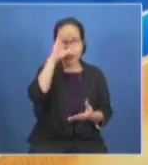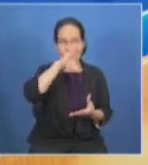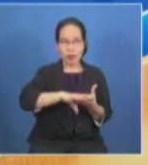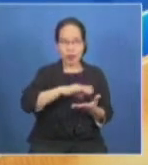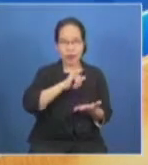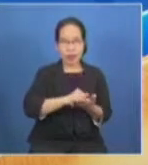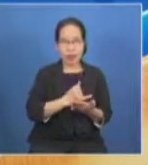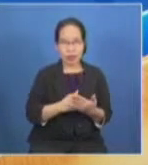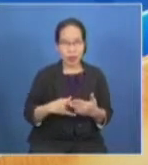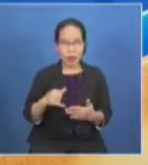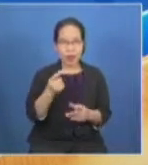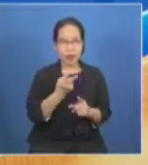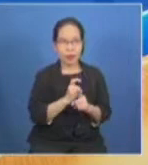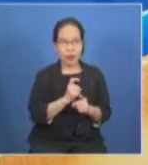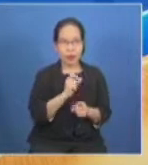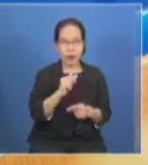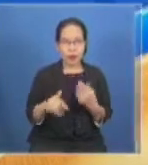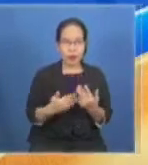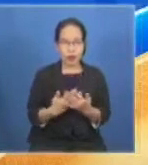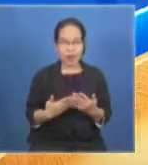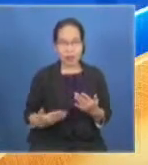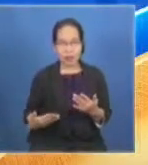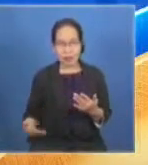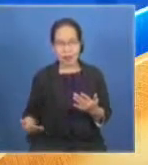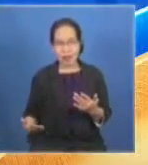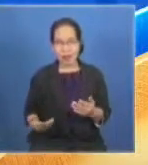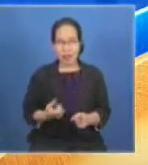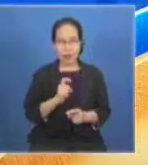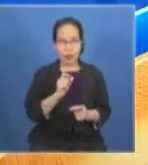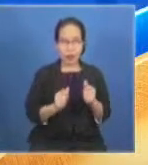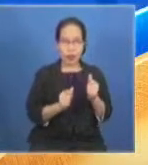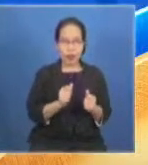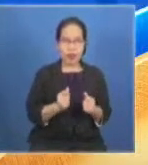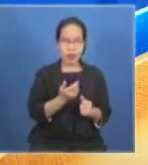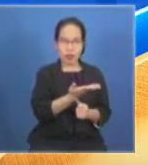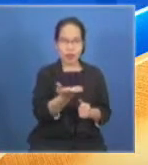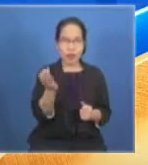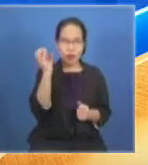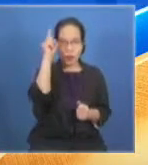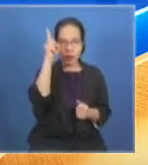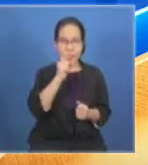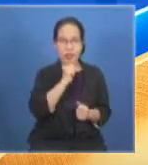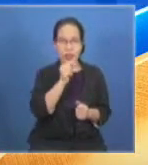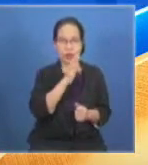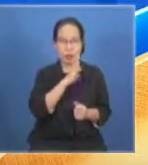in the book of Acts, all who believe will be justified in all things,